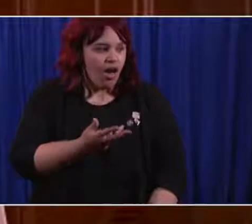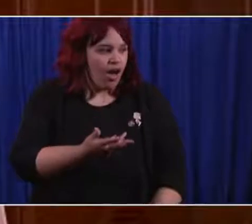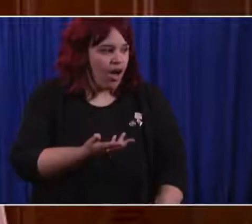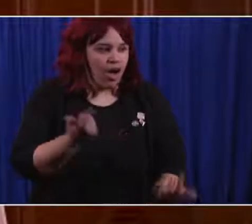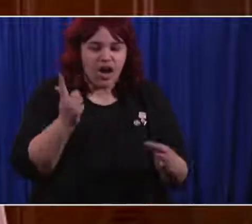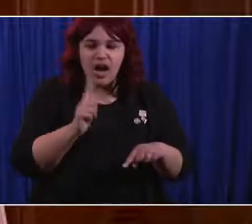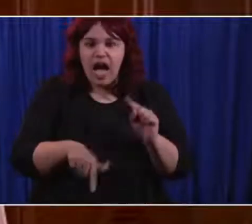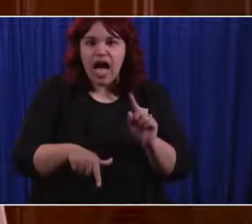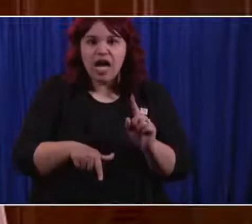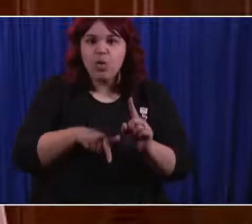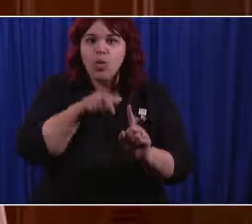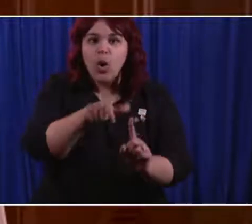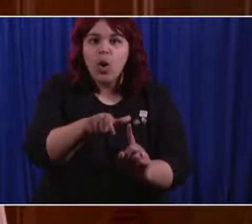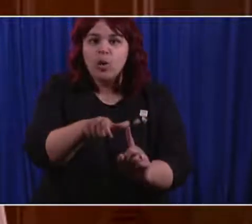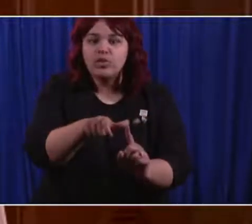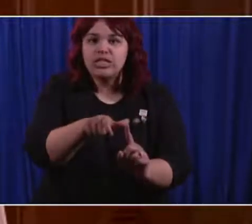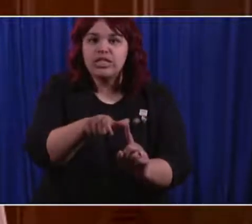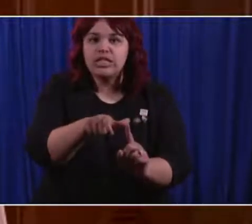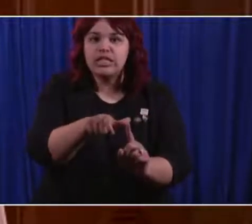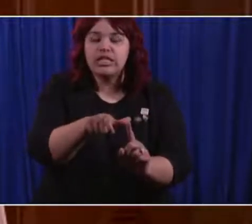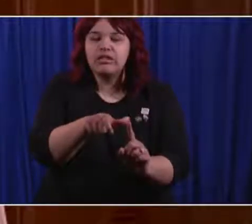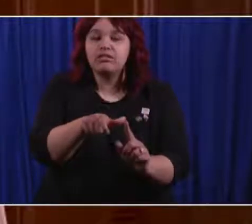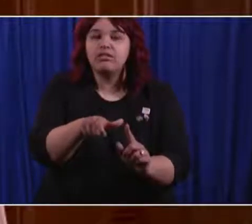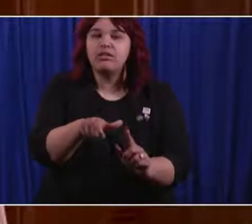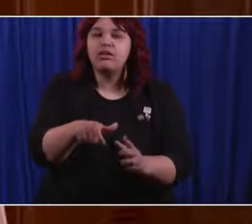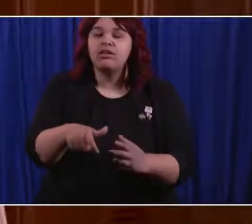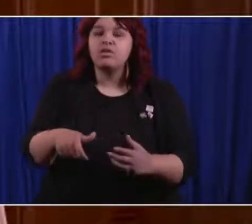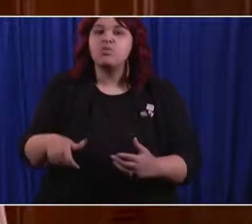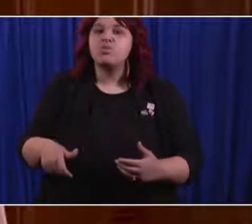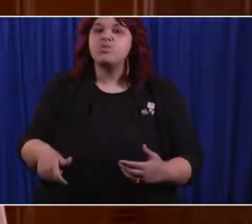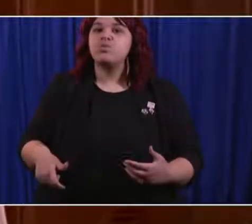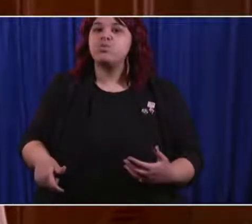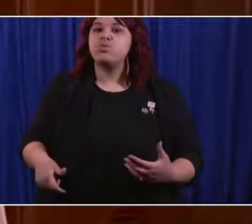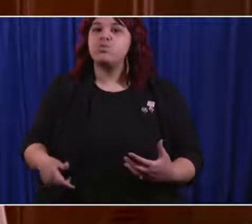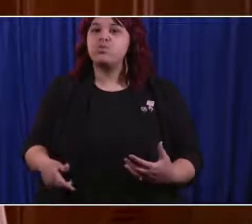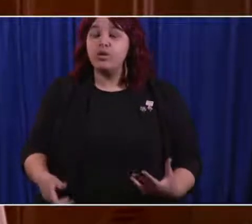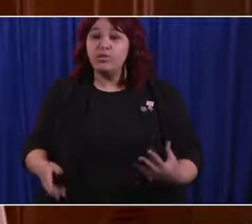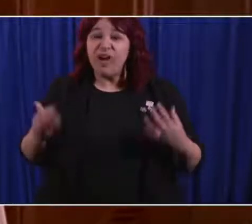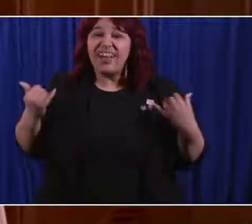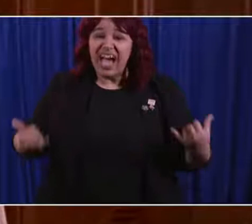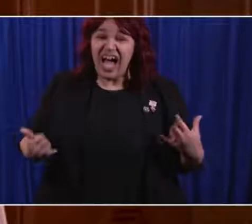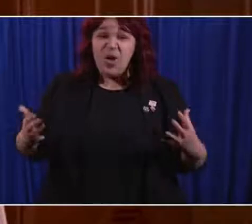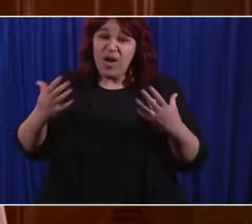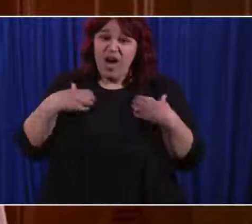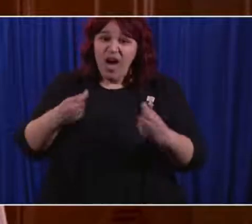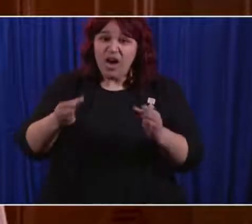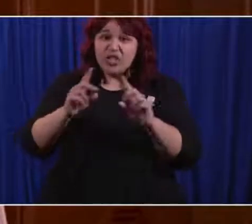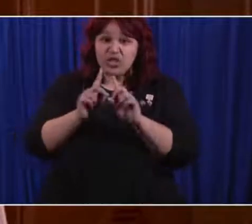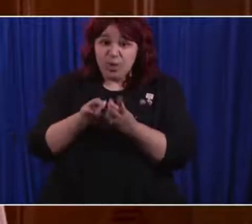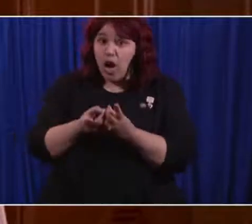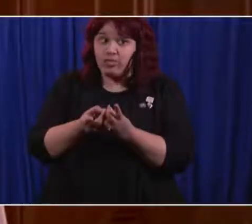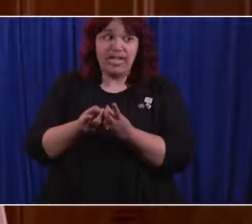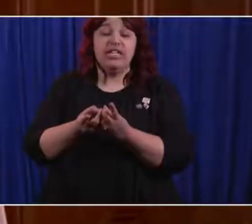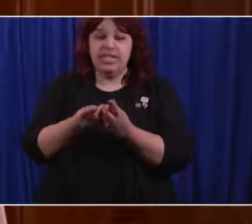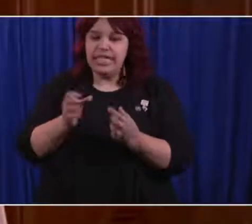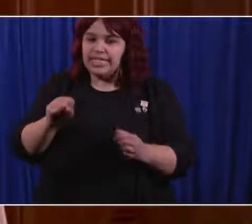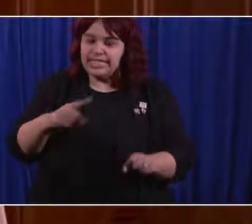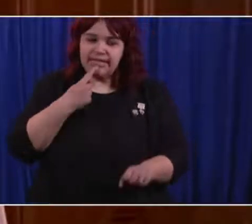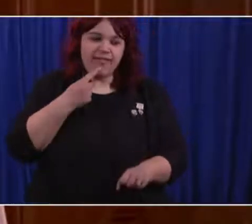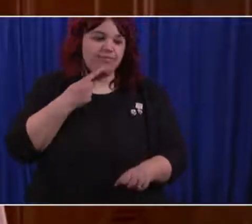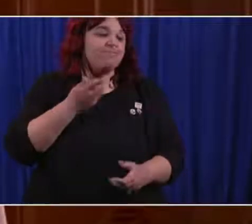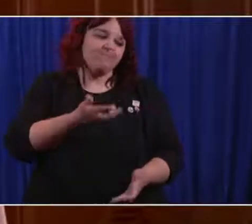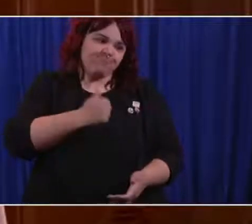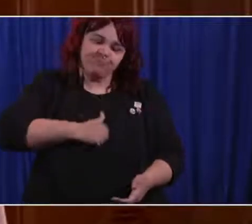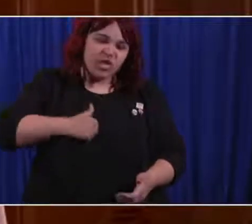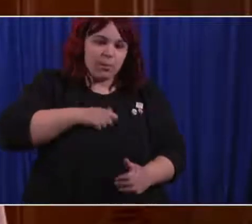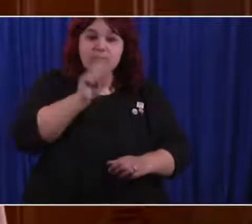did not test positive. But at that time, we had no place to test them in the state of Ohio. We had to